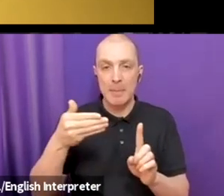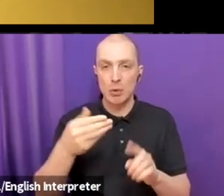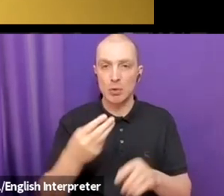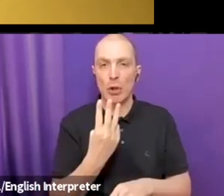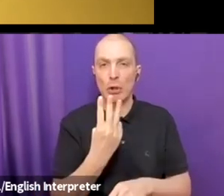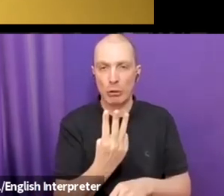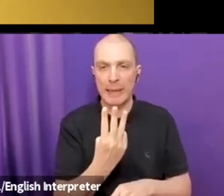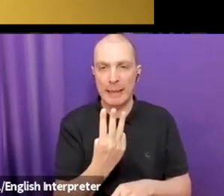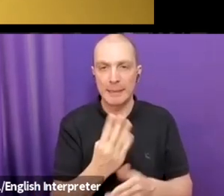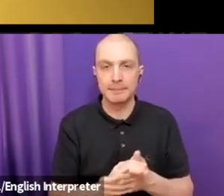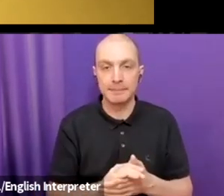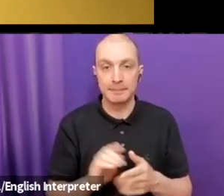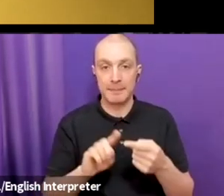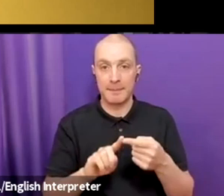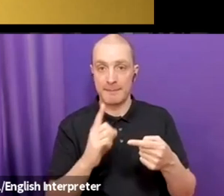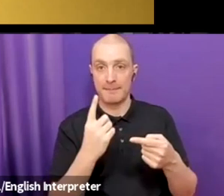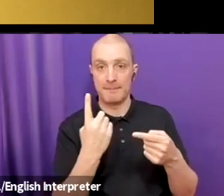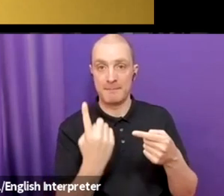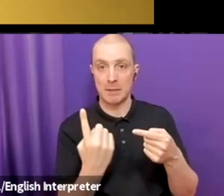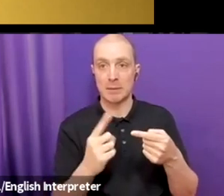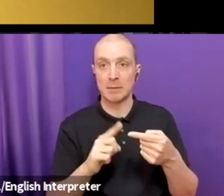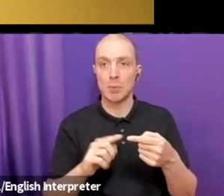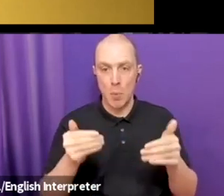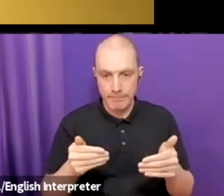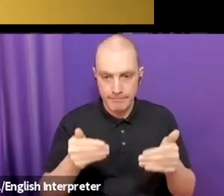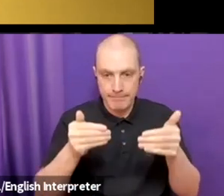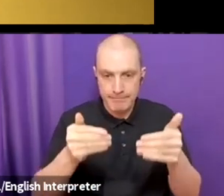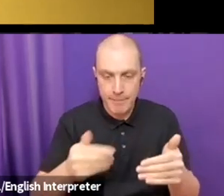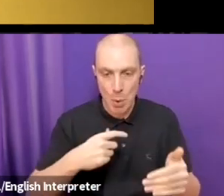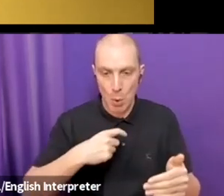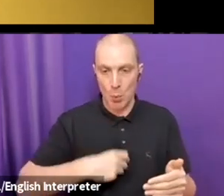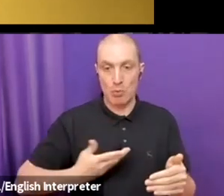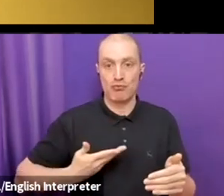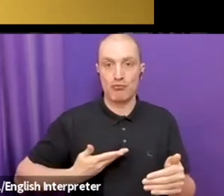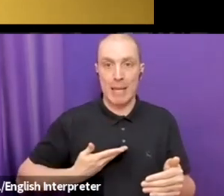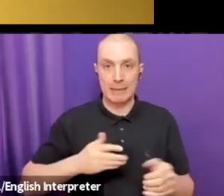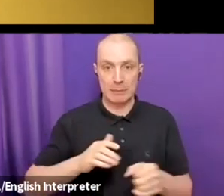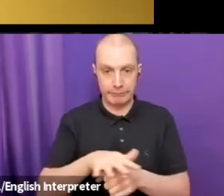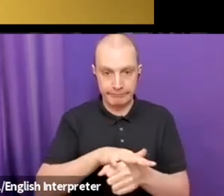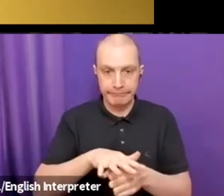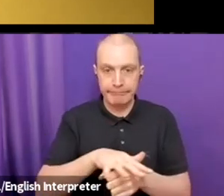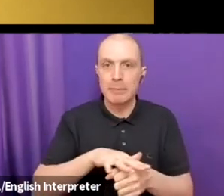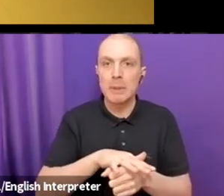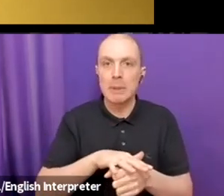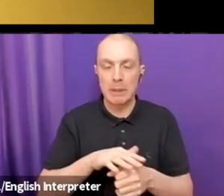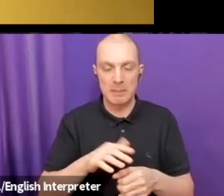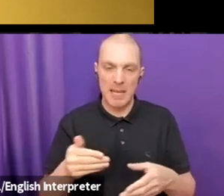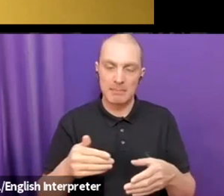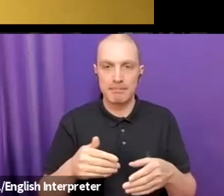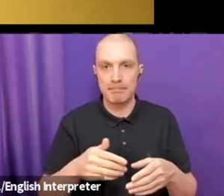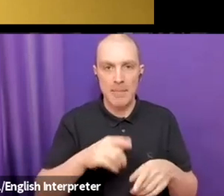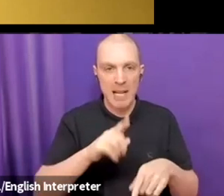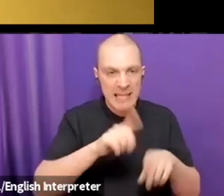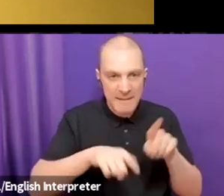The first one is to advance the human rights situations for all. So here is the importance of diverse civil society